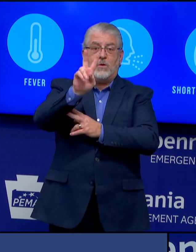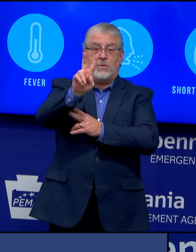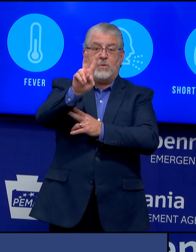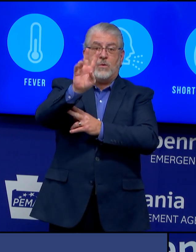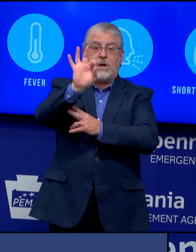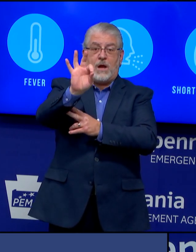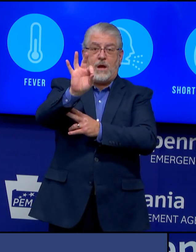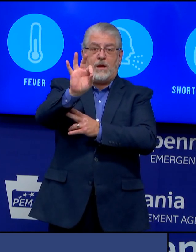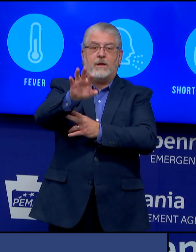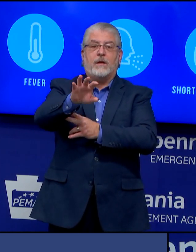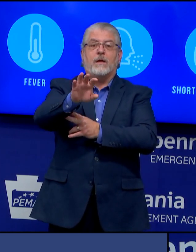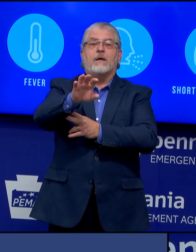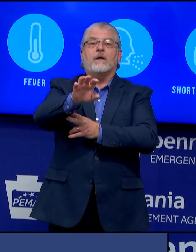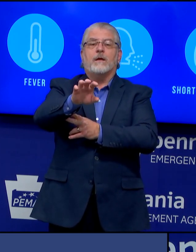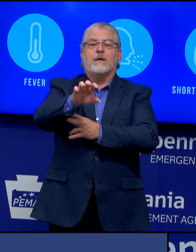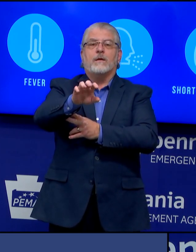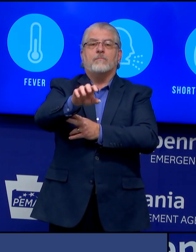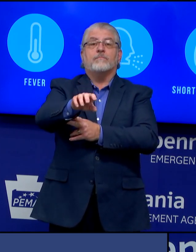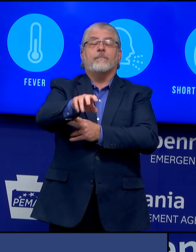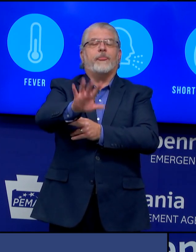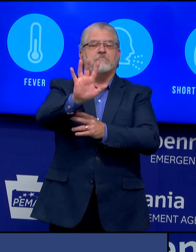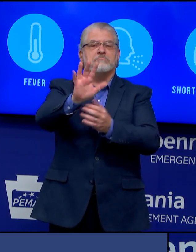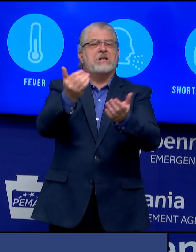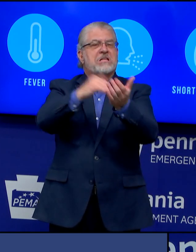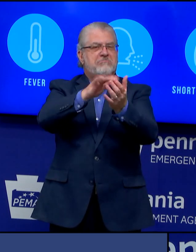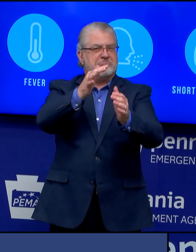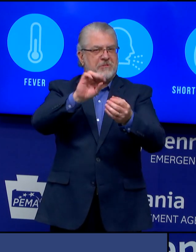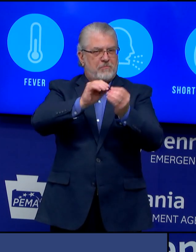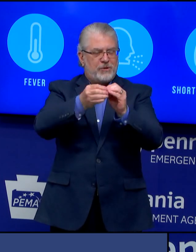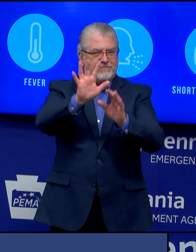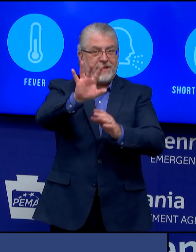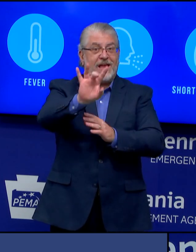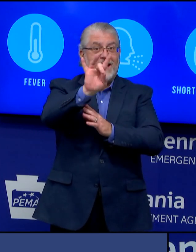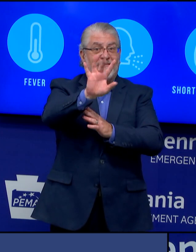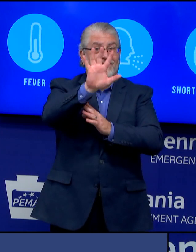1-855-284-2494. Again,